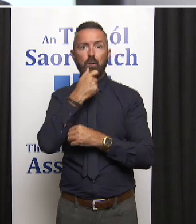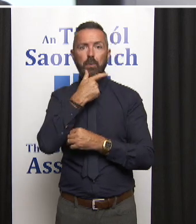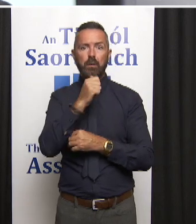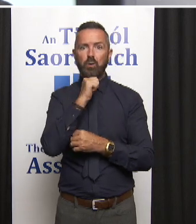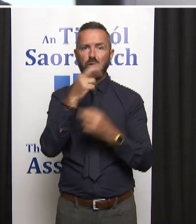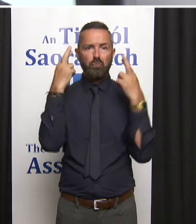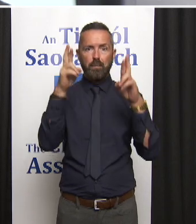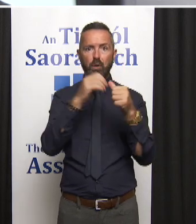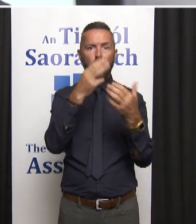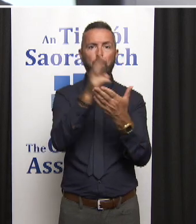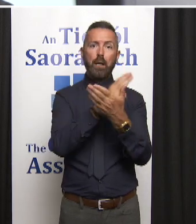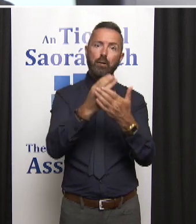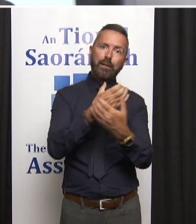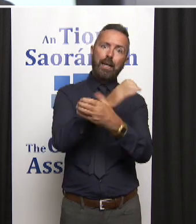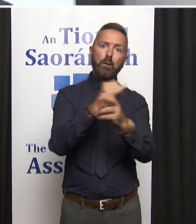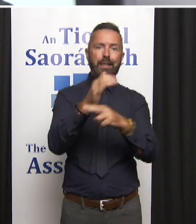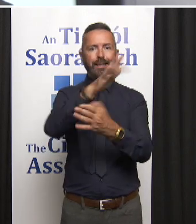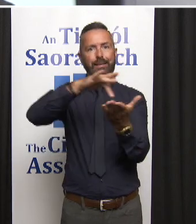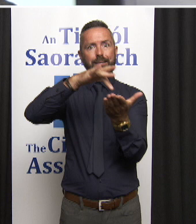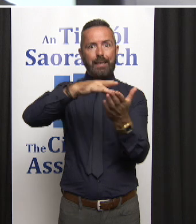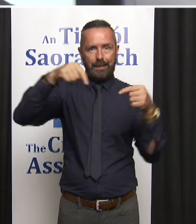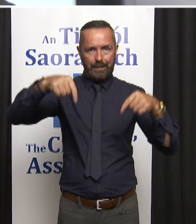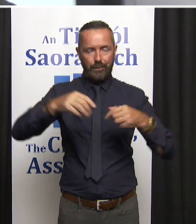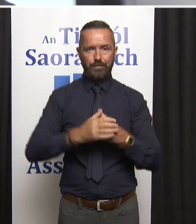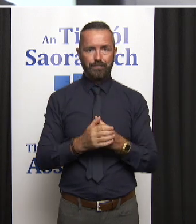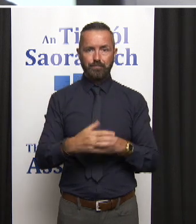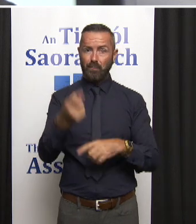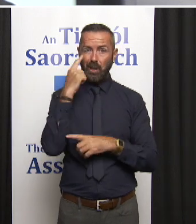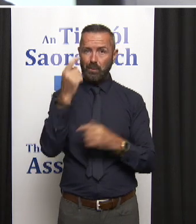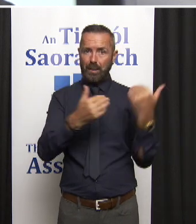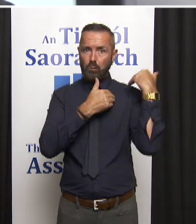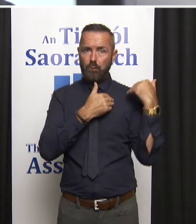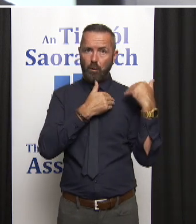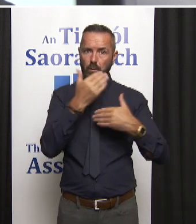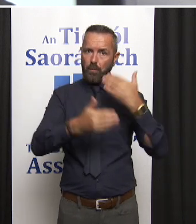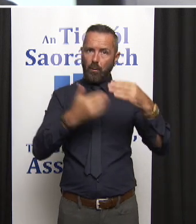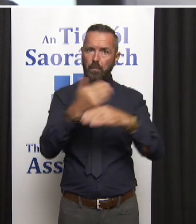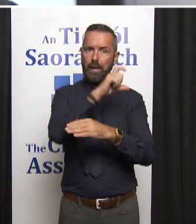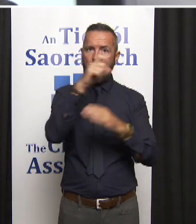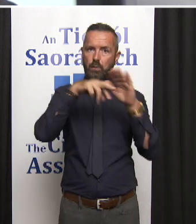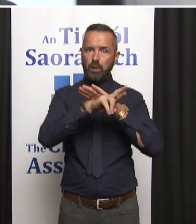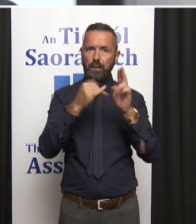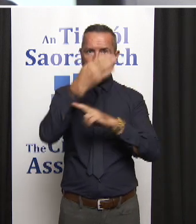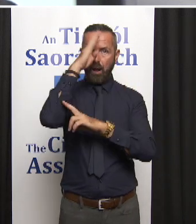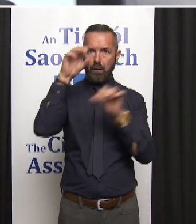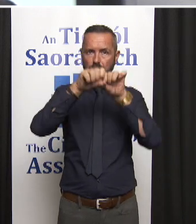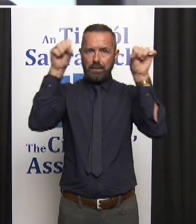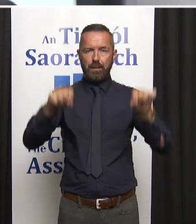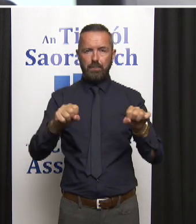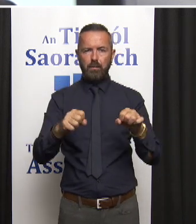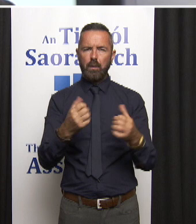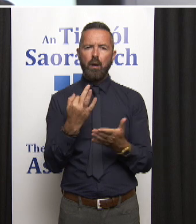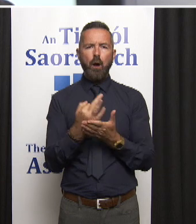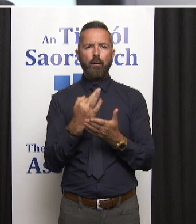to other parts of the county. As we have seen, the roles performed by councillors in the Irish local government system tend to be